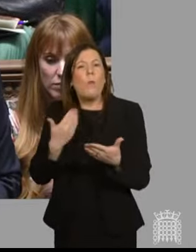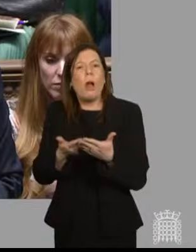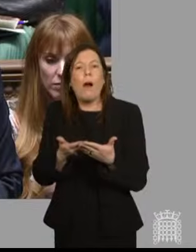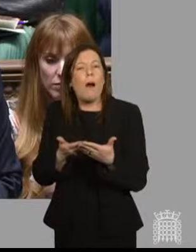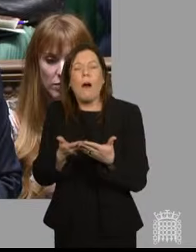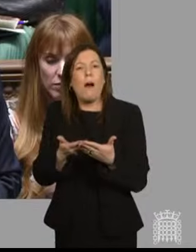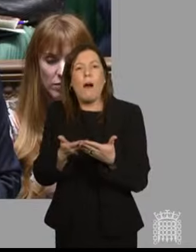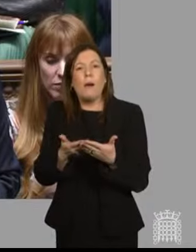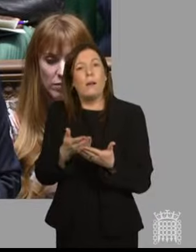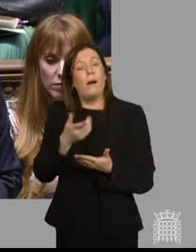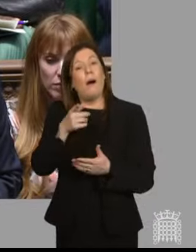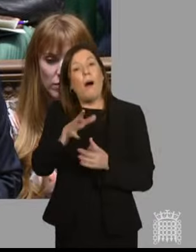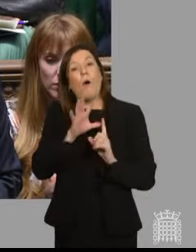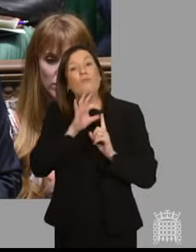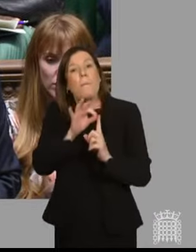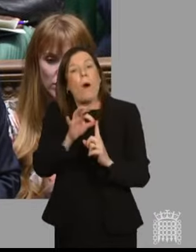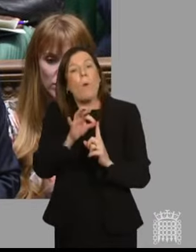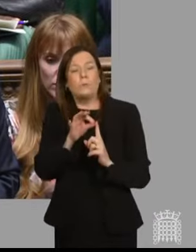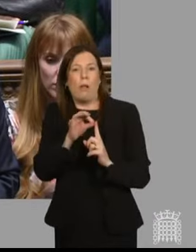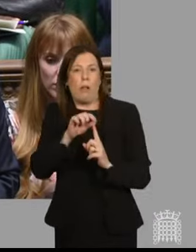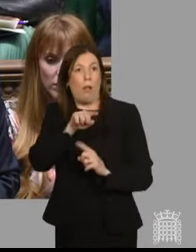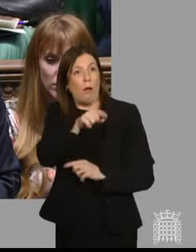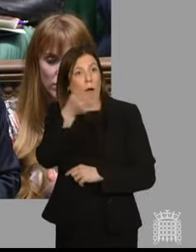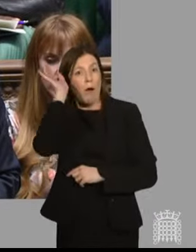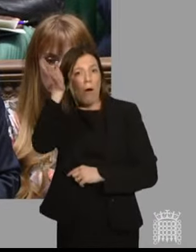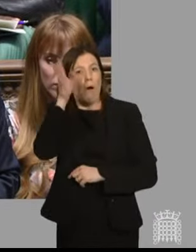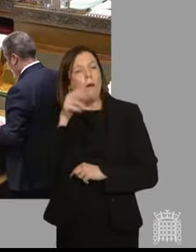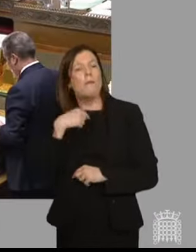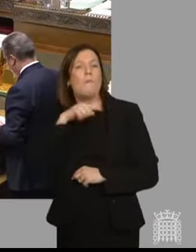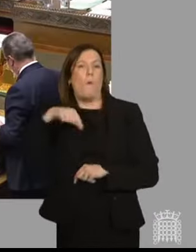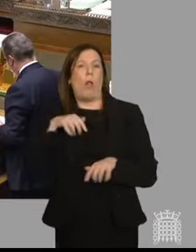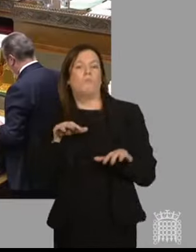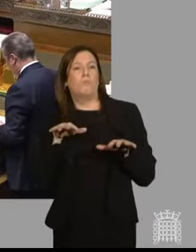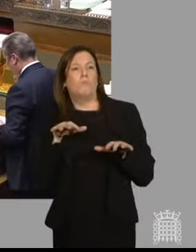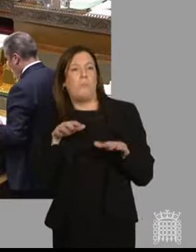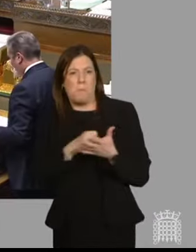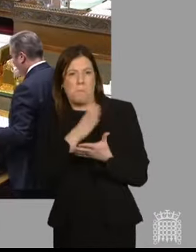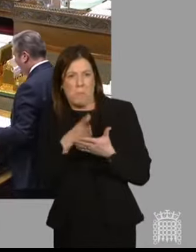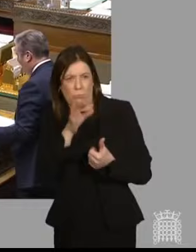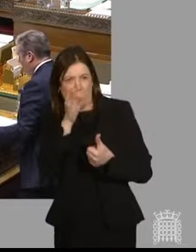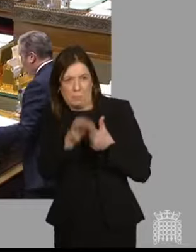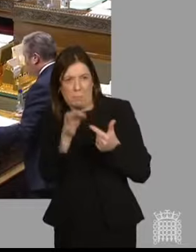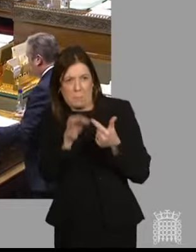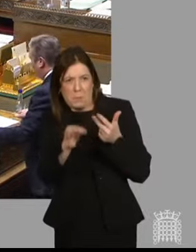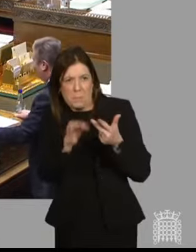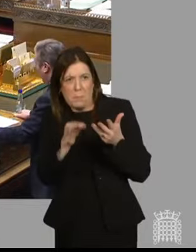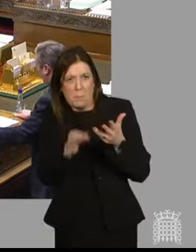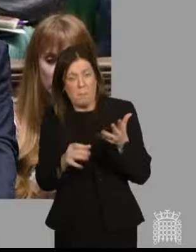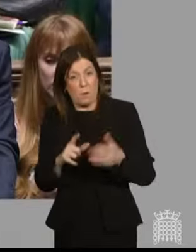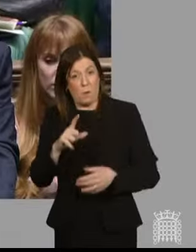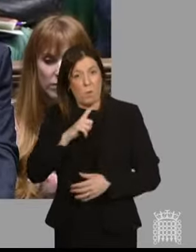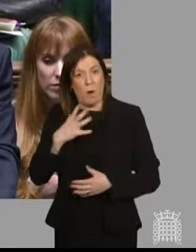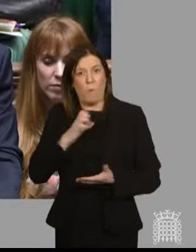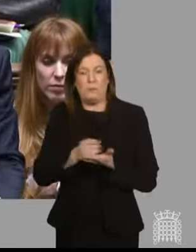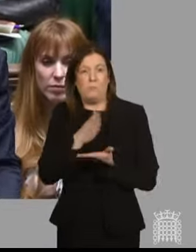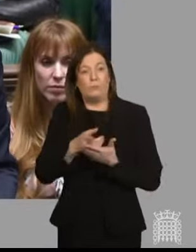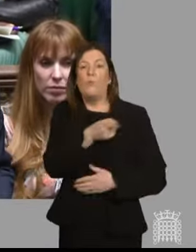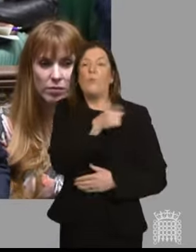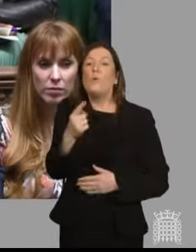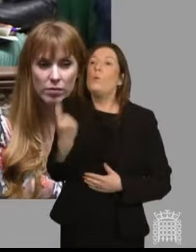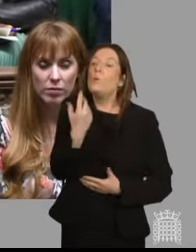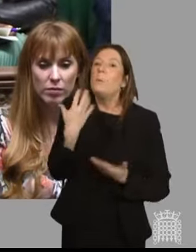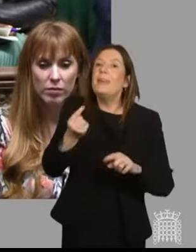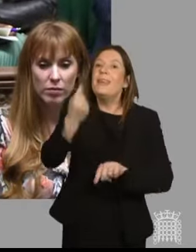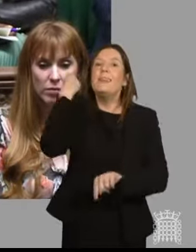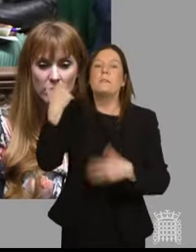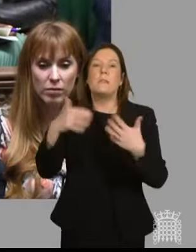to make sure that it delivers the justice that is so needed. Mr. Speaker, back in 2022,